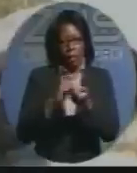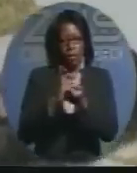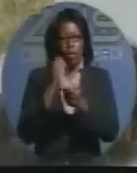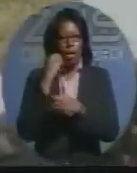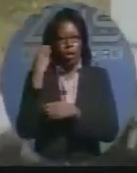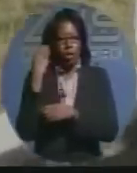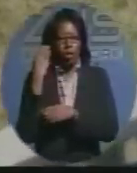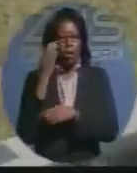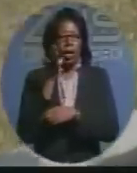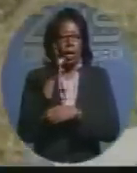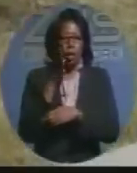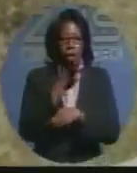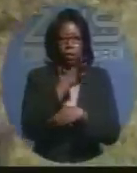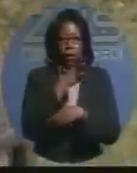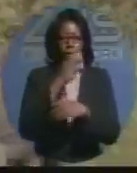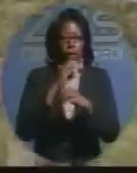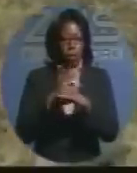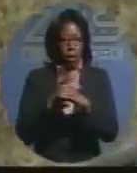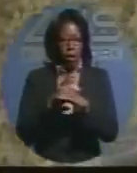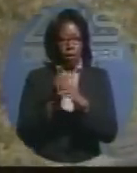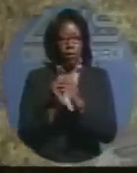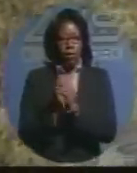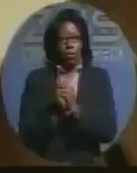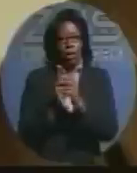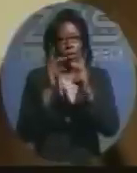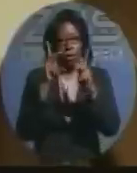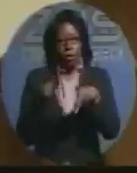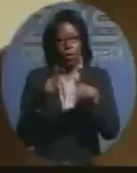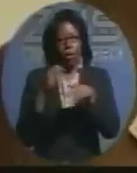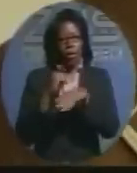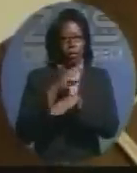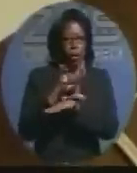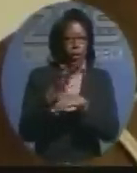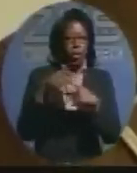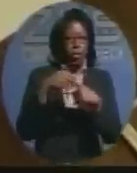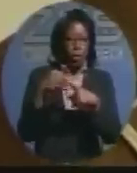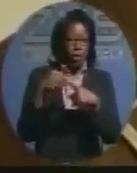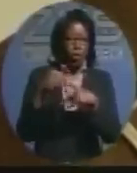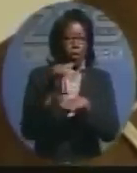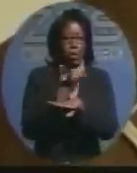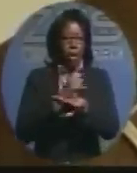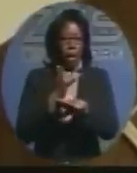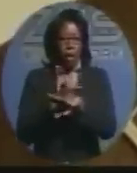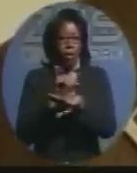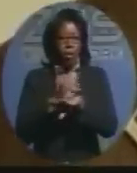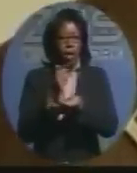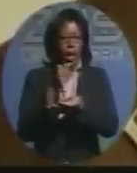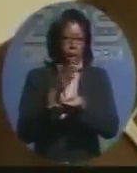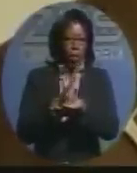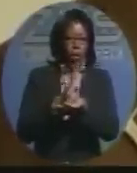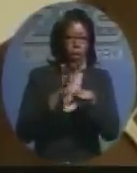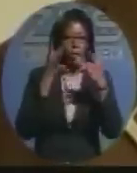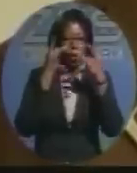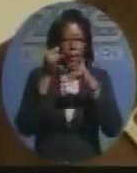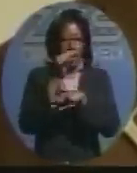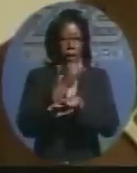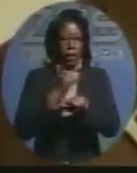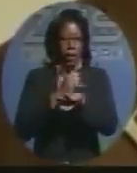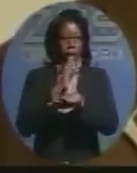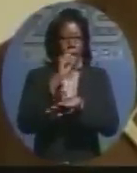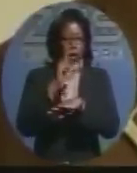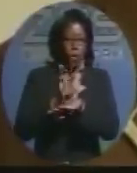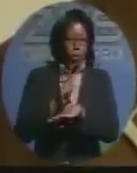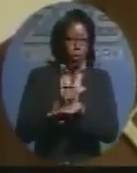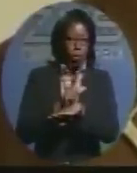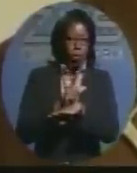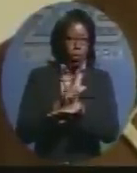and motorized vehicles. For those persons who have been affected, particularly in these islands, Abaco, Cat Island,